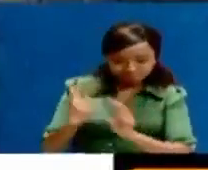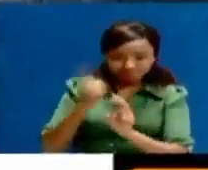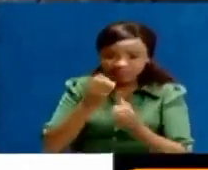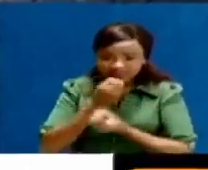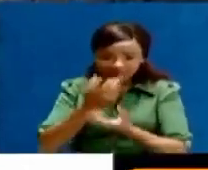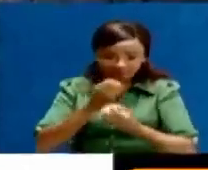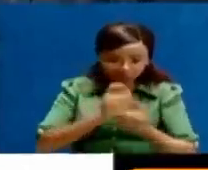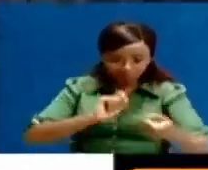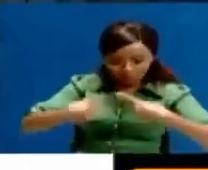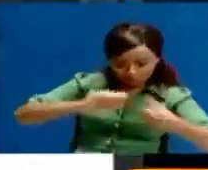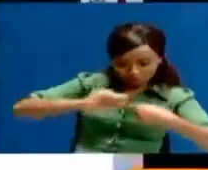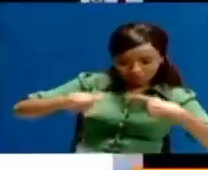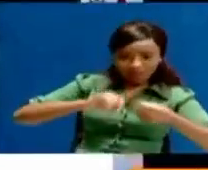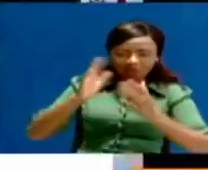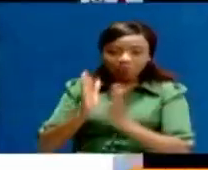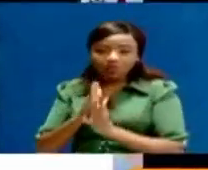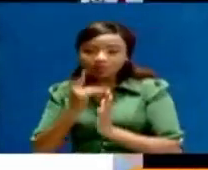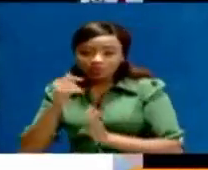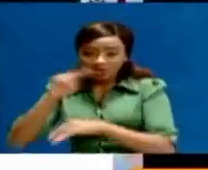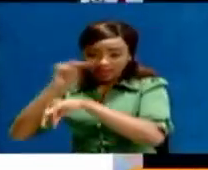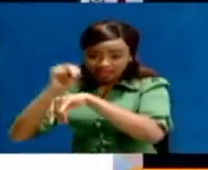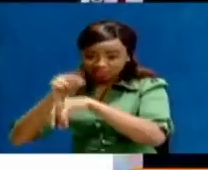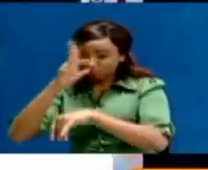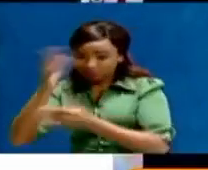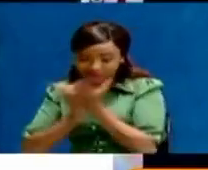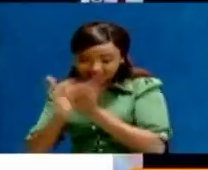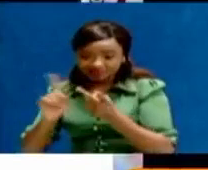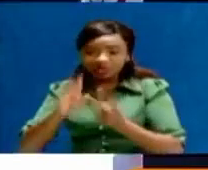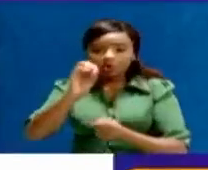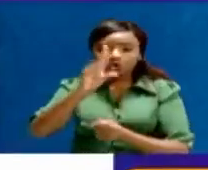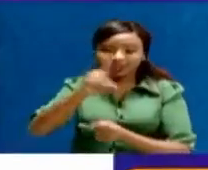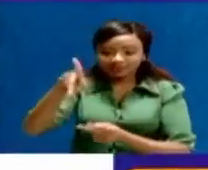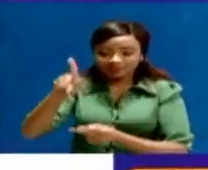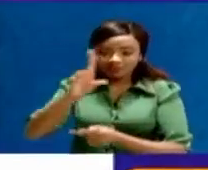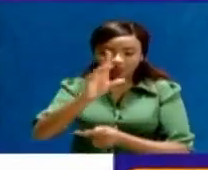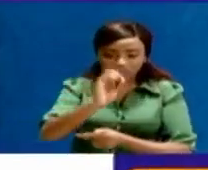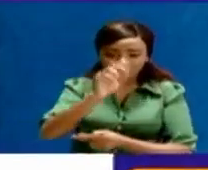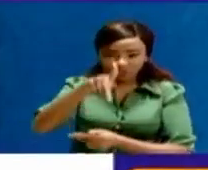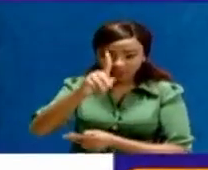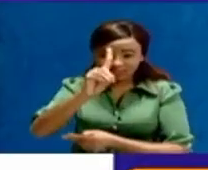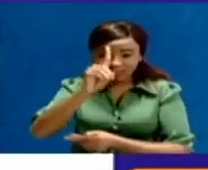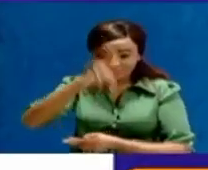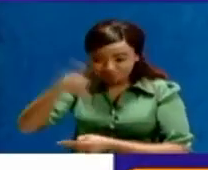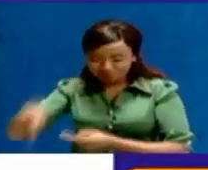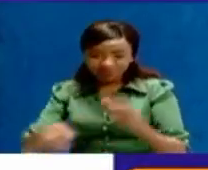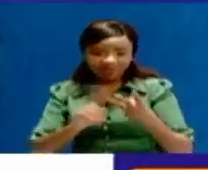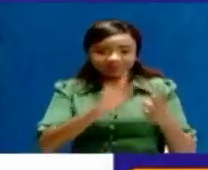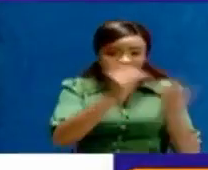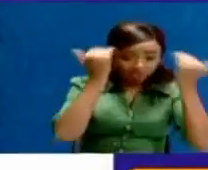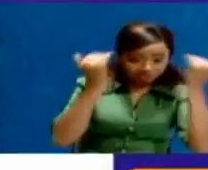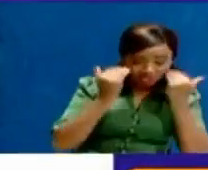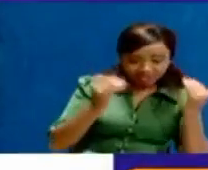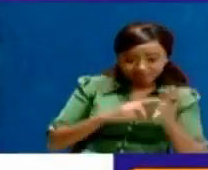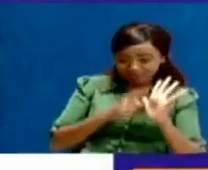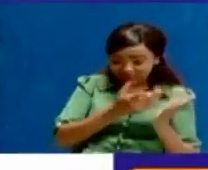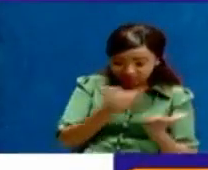of information between the National Police Service, the ODPP, and the judiciary. The system has capabilities to enable us to track and